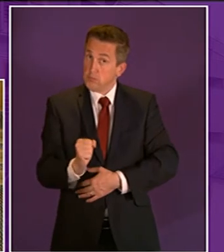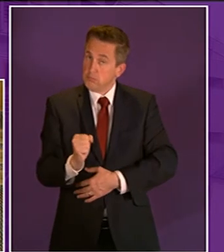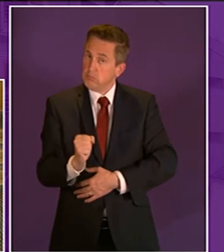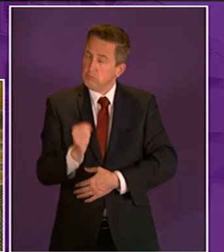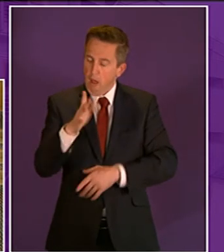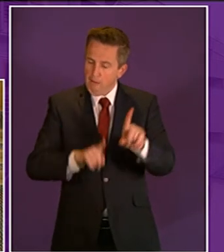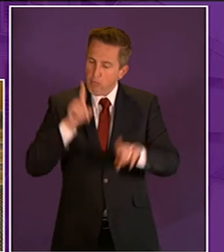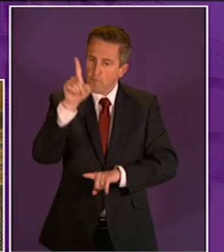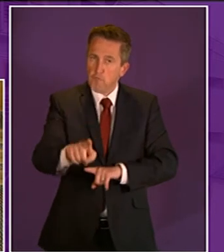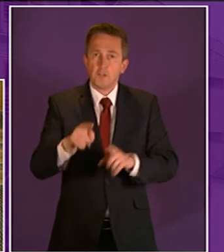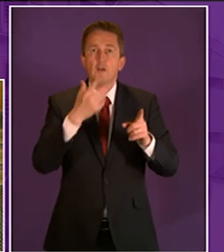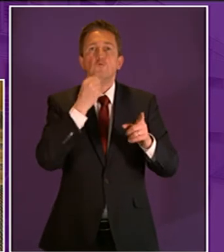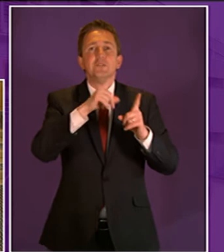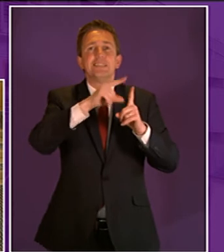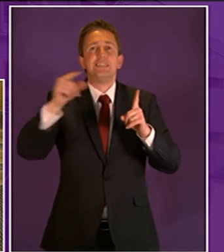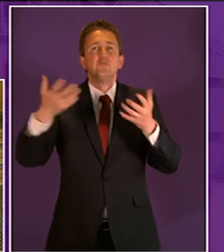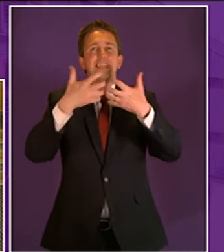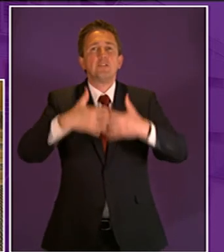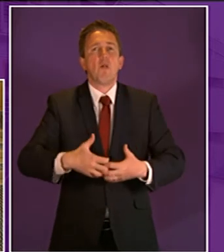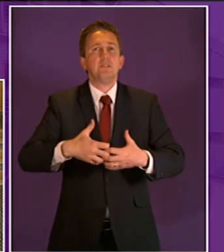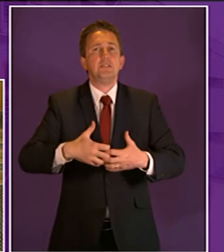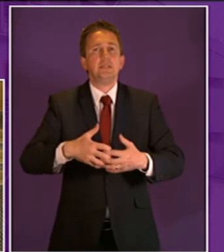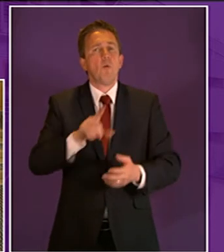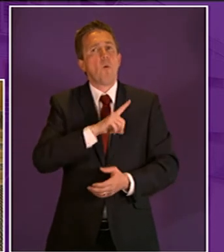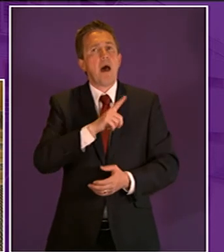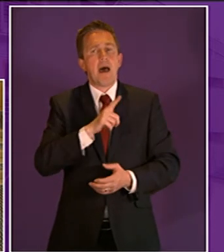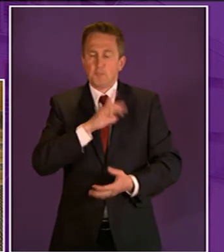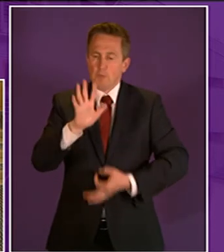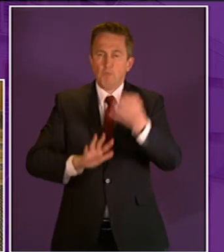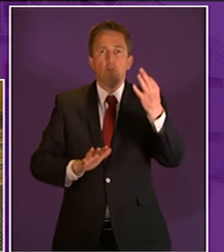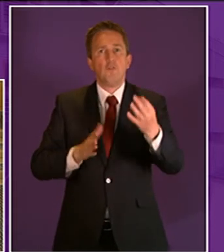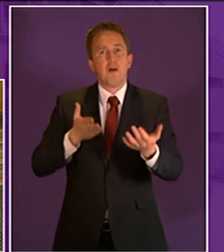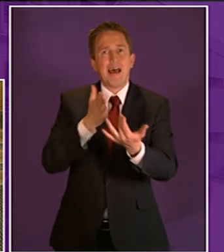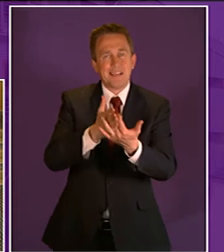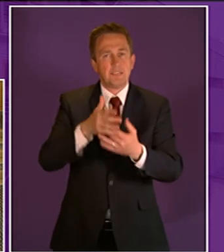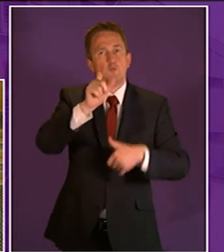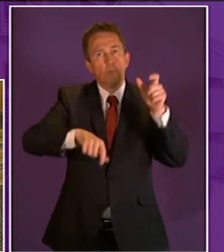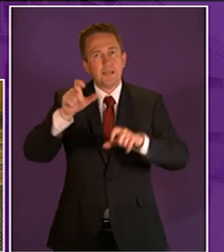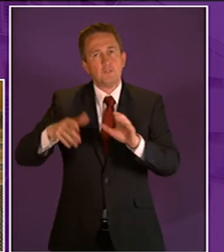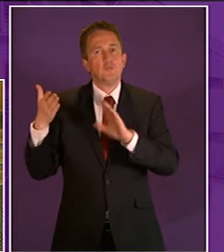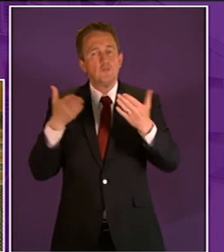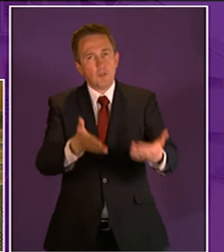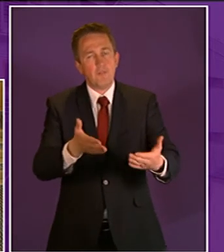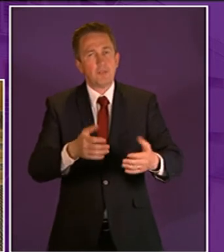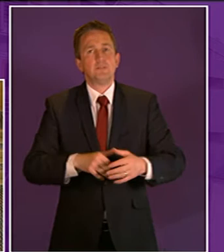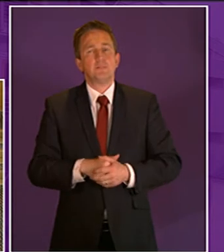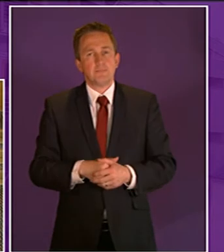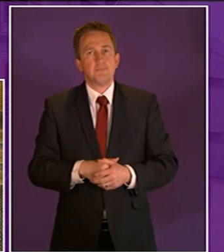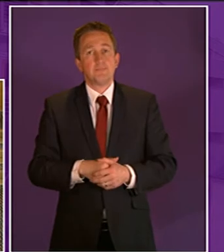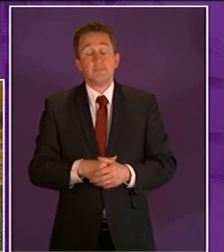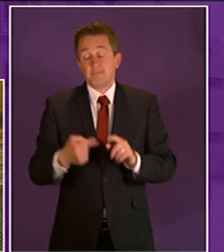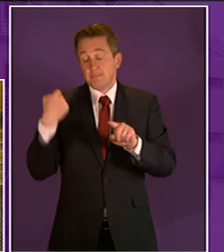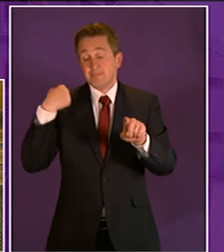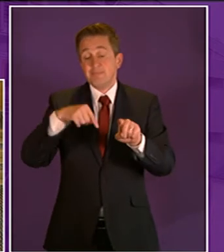using digital technology to support the quality of patient services that we provide. There will be a number of